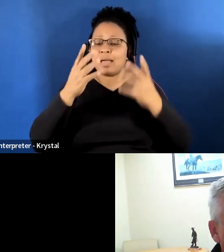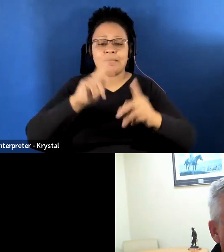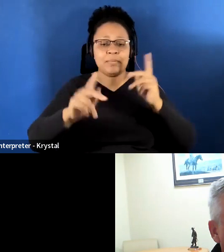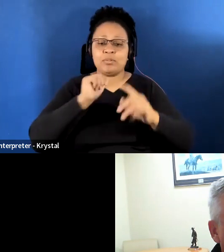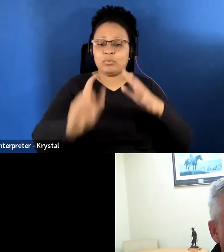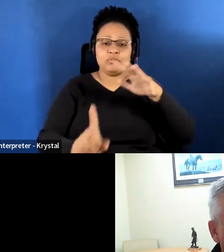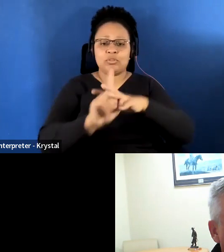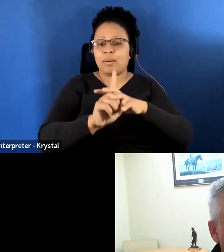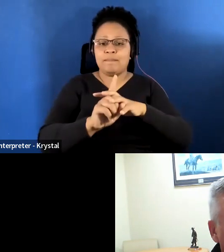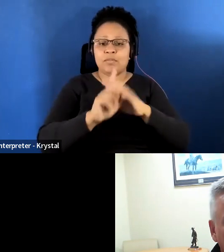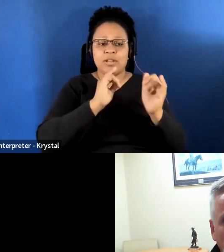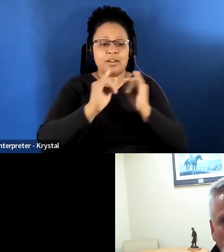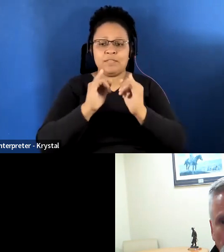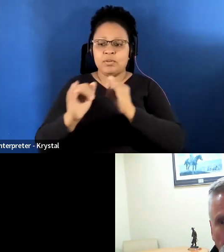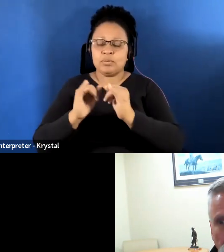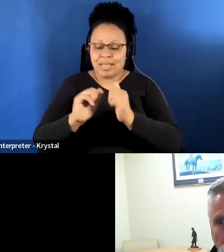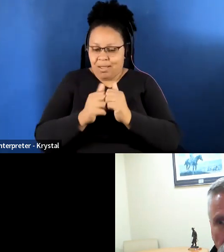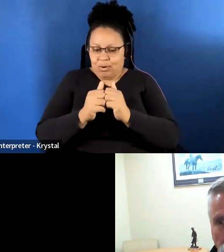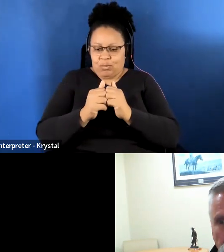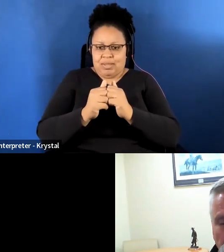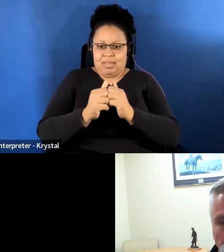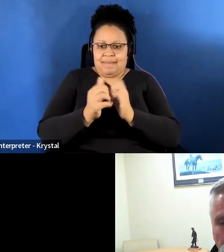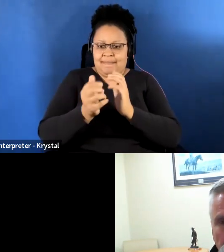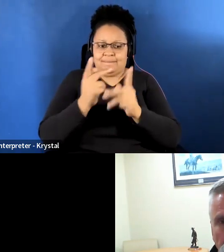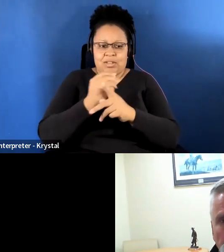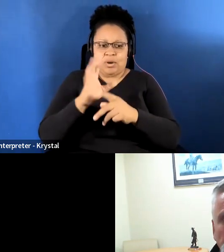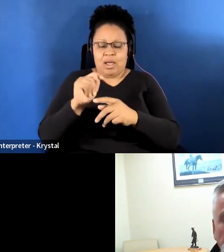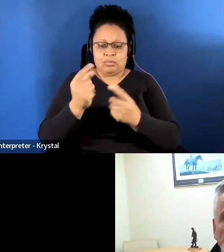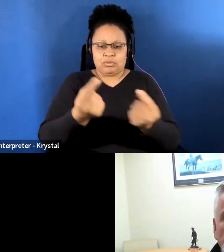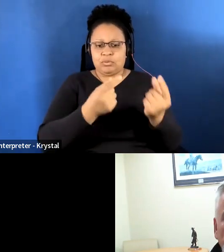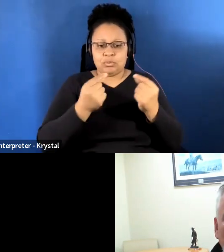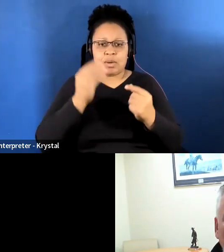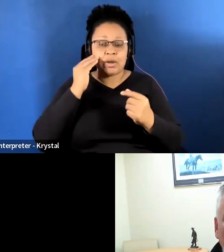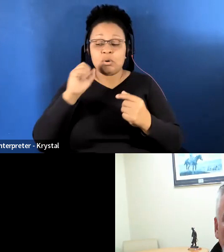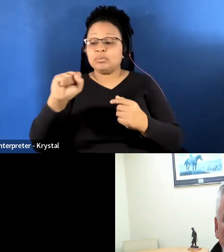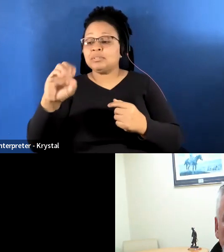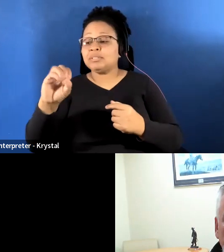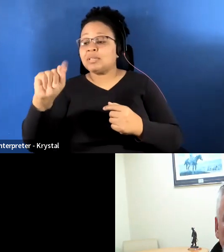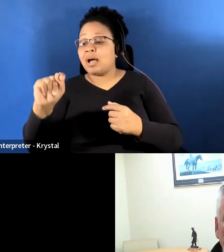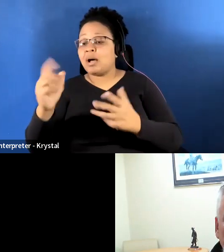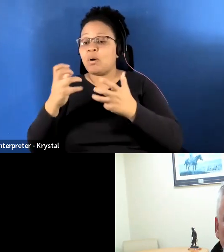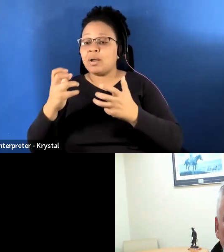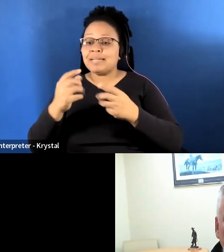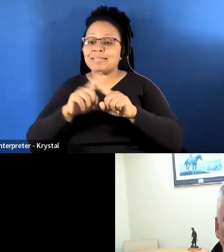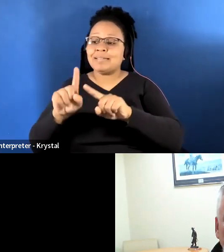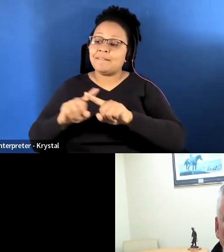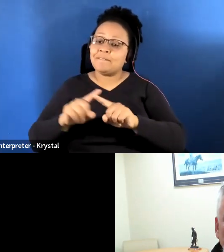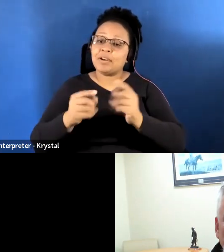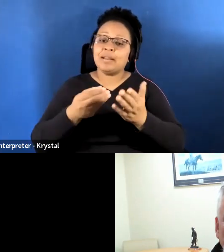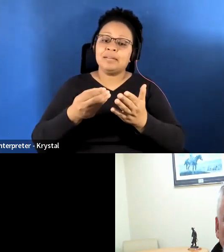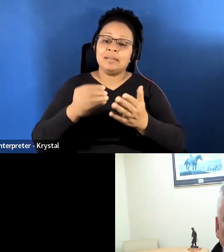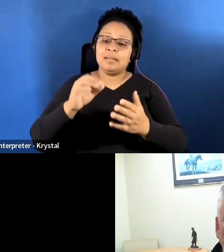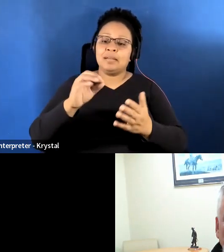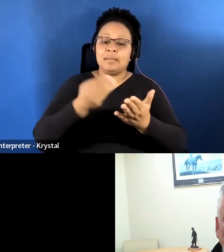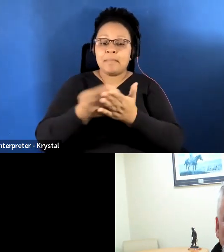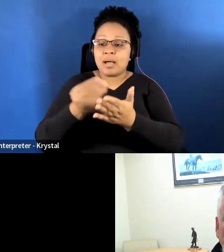I don't know how we can figure out an edge, because even though I heard what Scott said about trying to find other funding resources to help pay